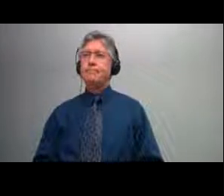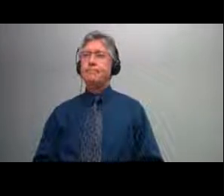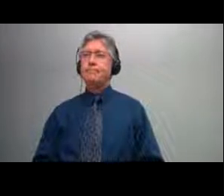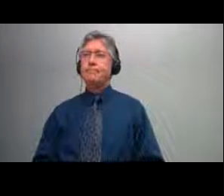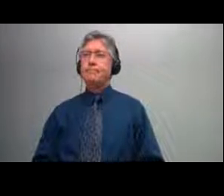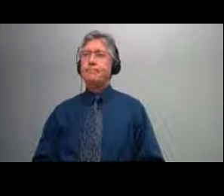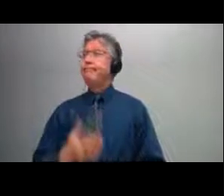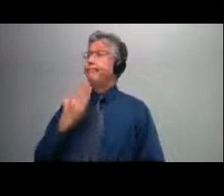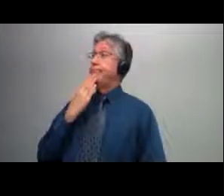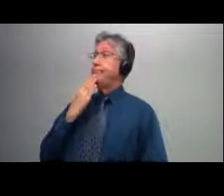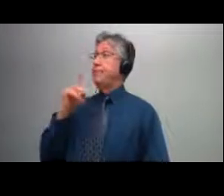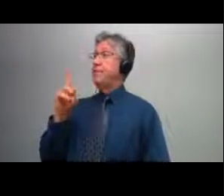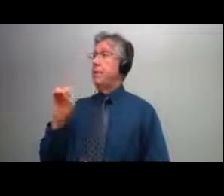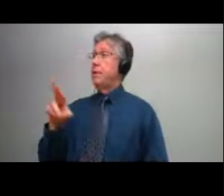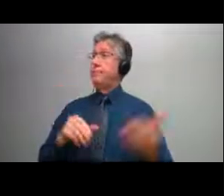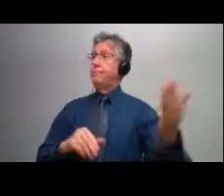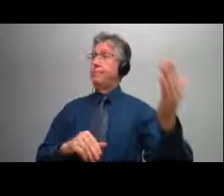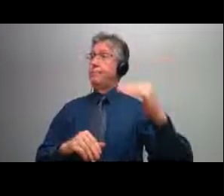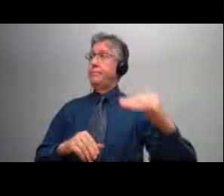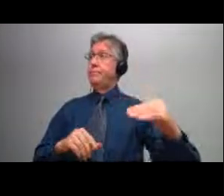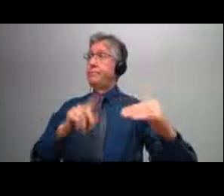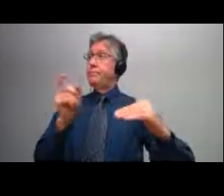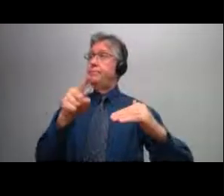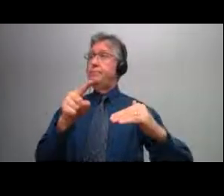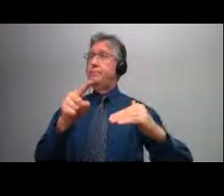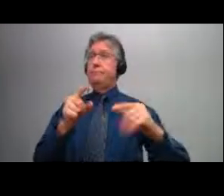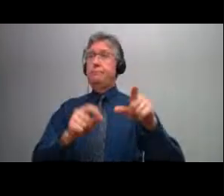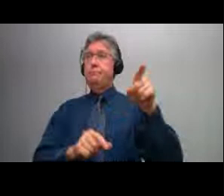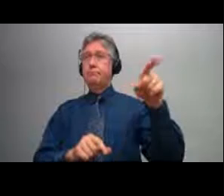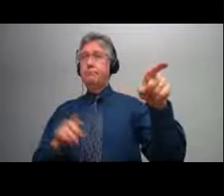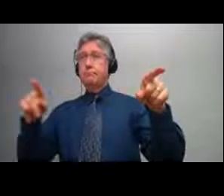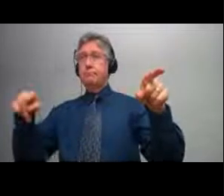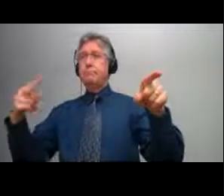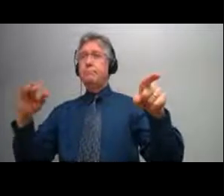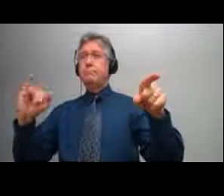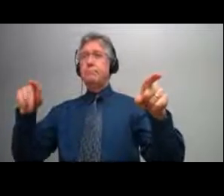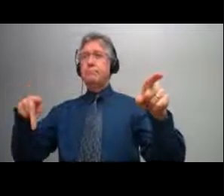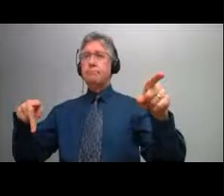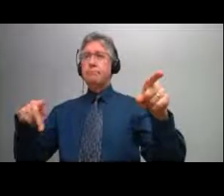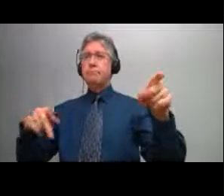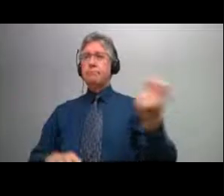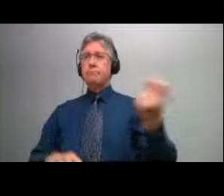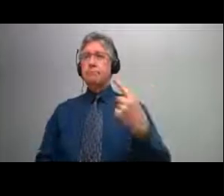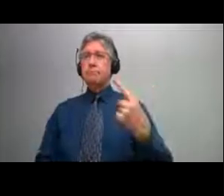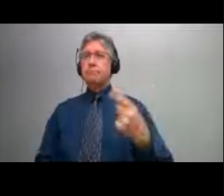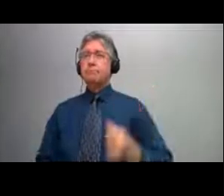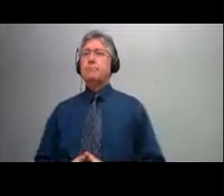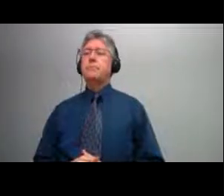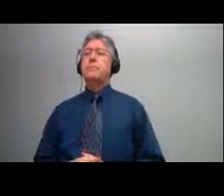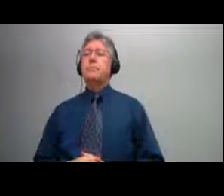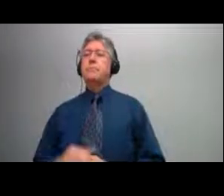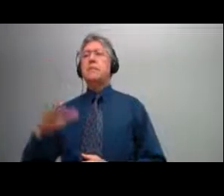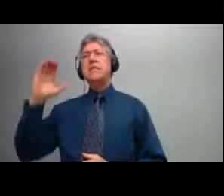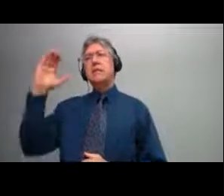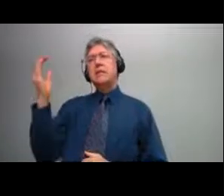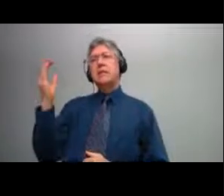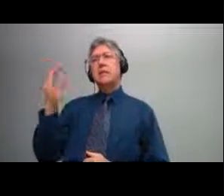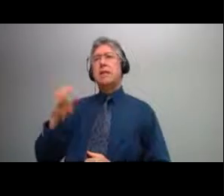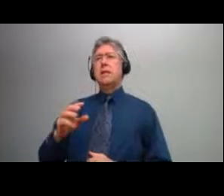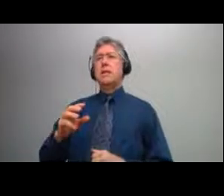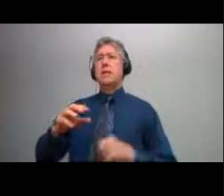Thanks, Zamir. Our next question comes from Philip, who asks, it appears the stormwater